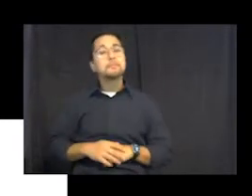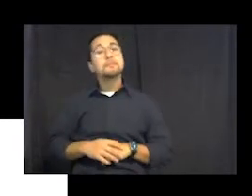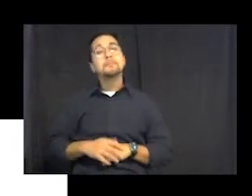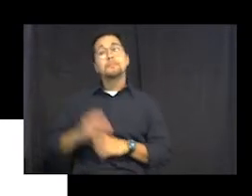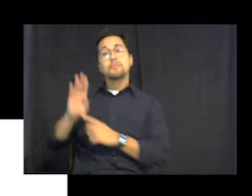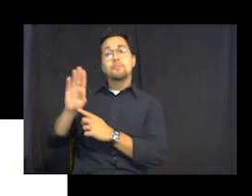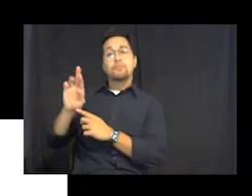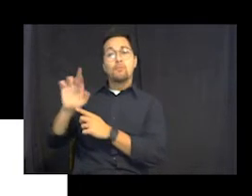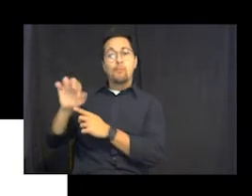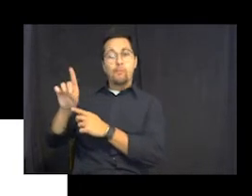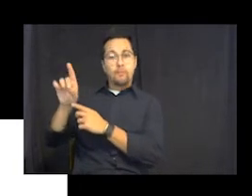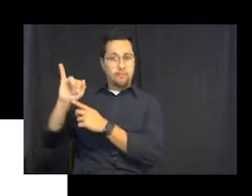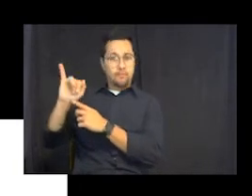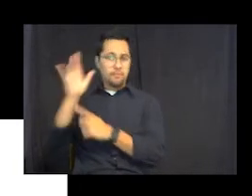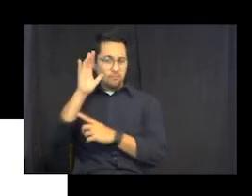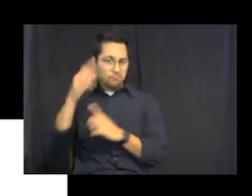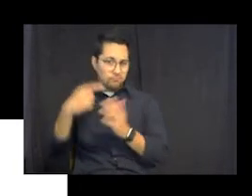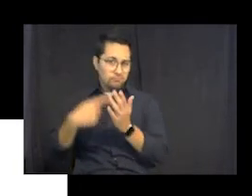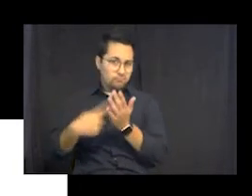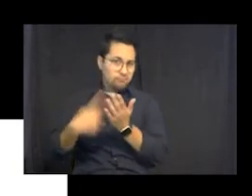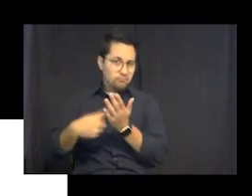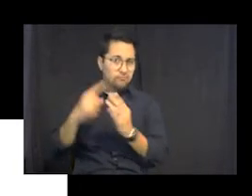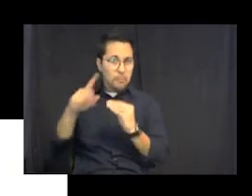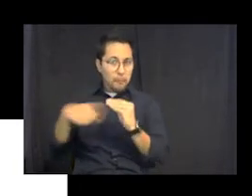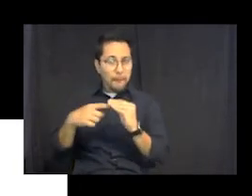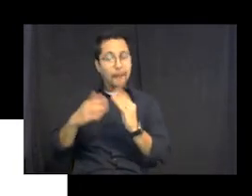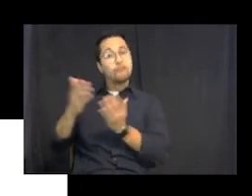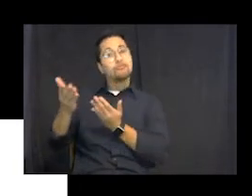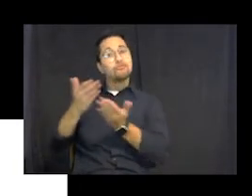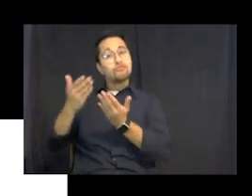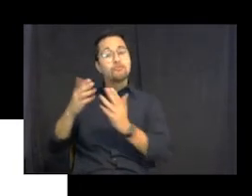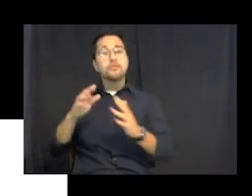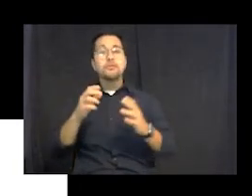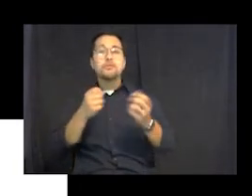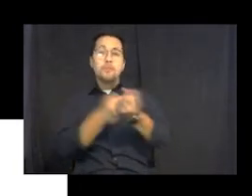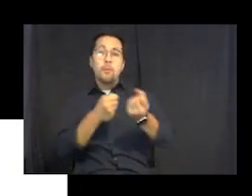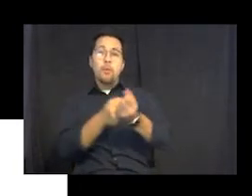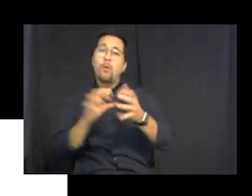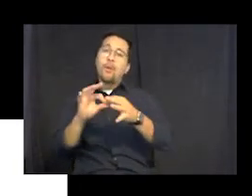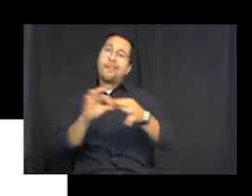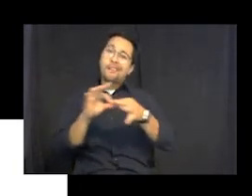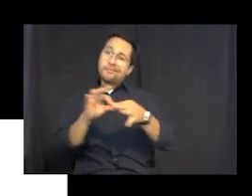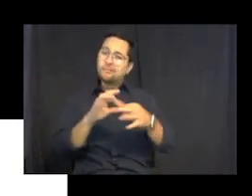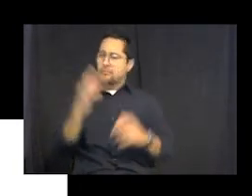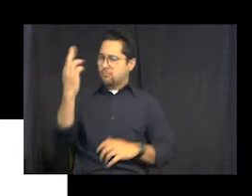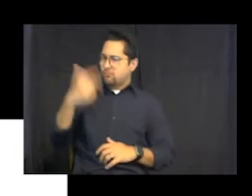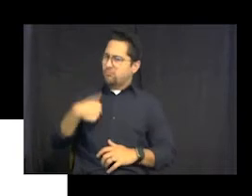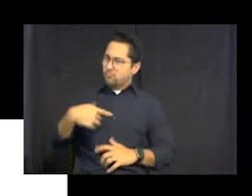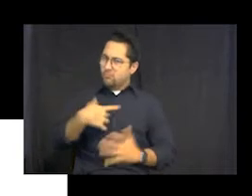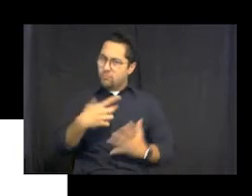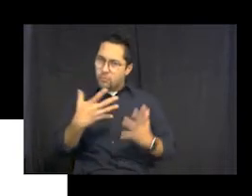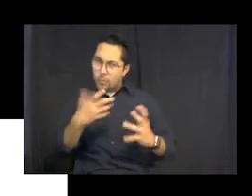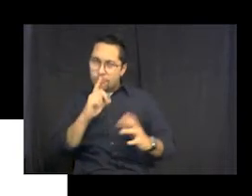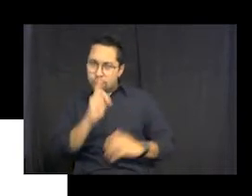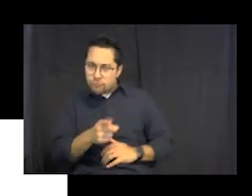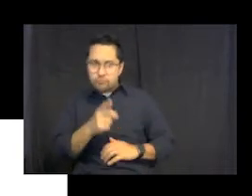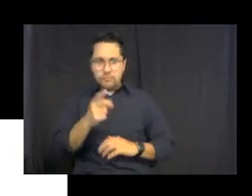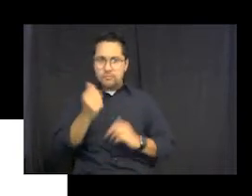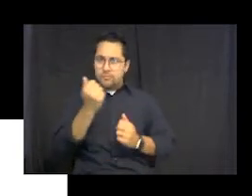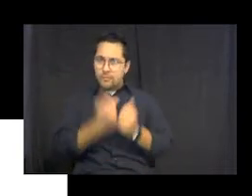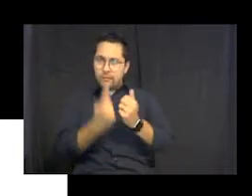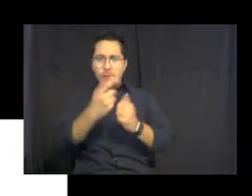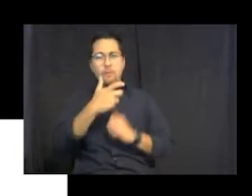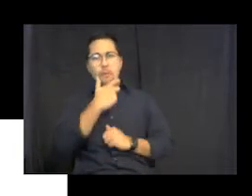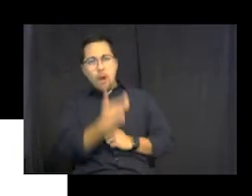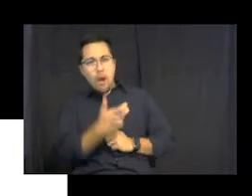Brandy will be speaking a little bit about the service support coordination because we want to make sure everyone